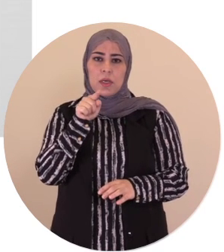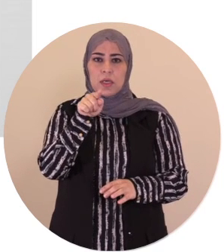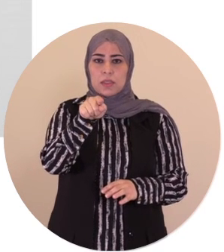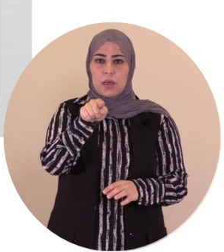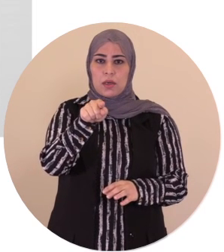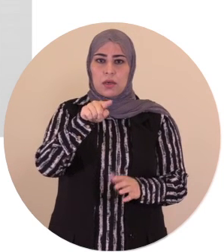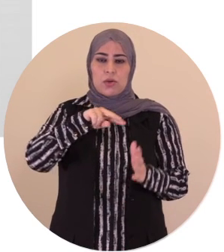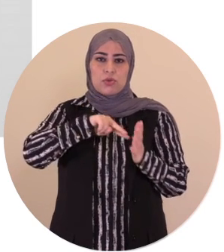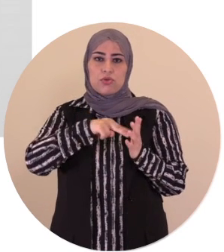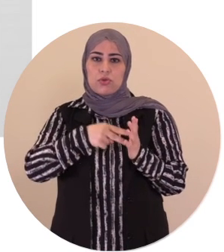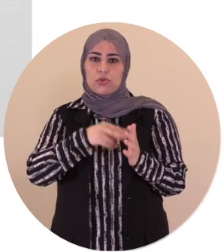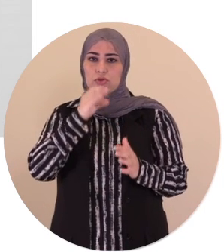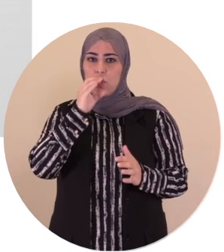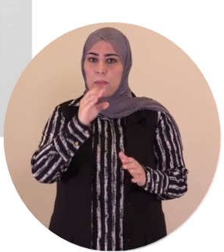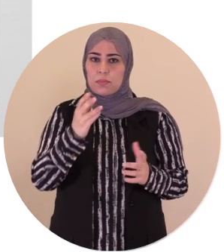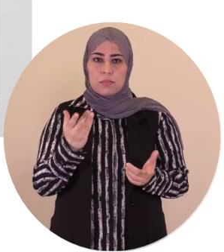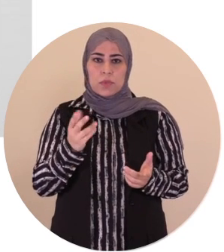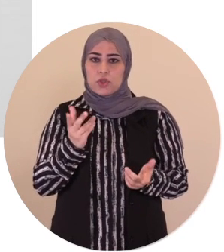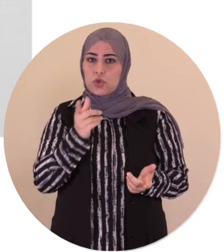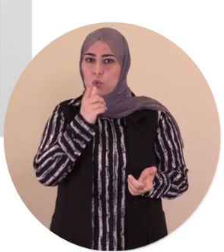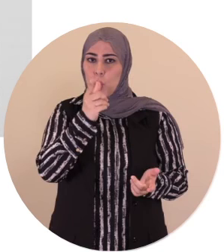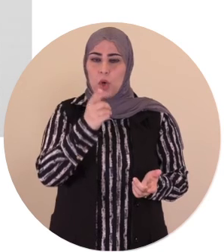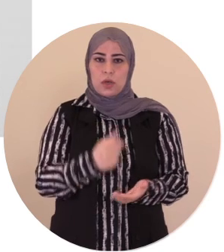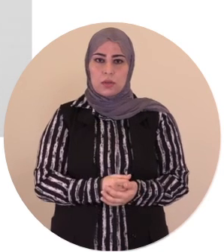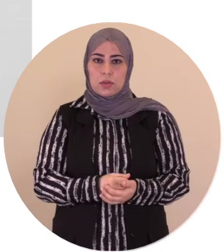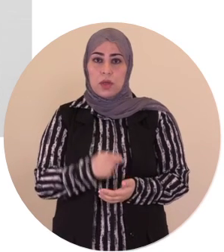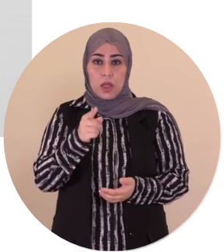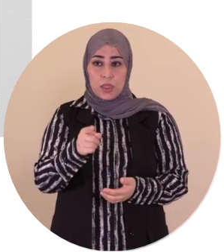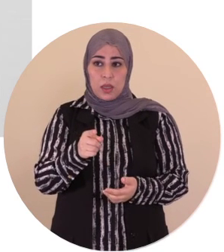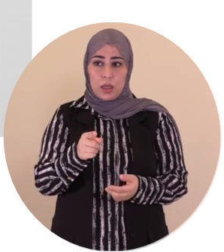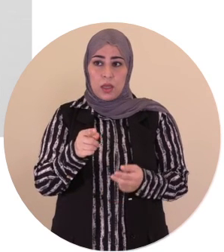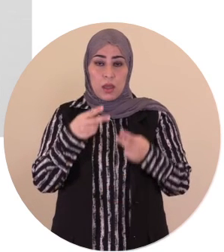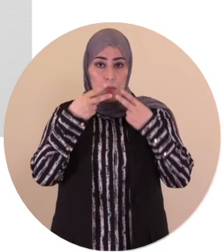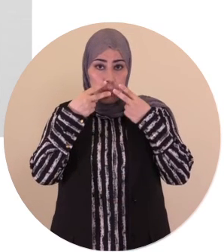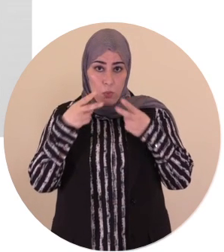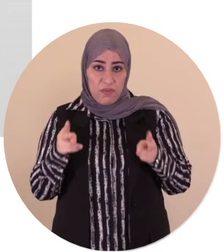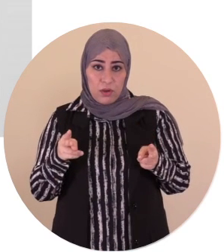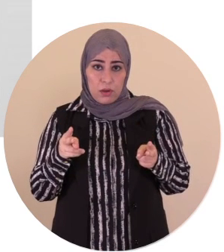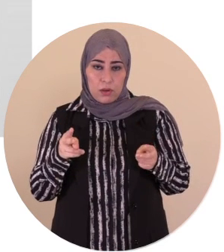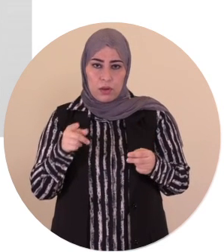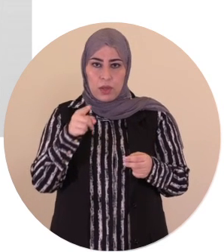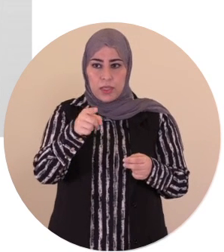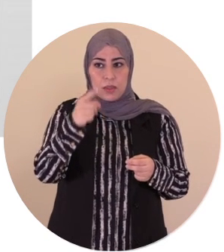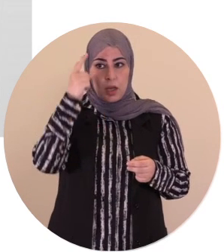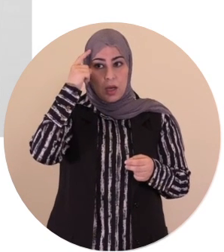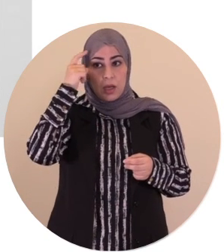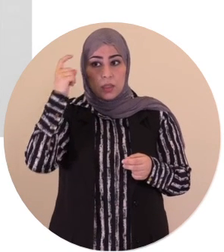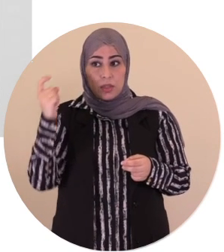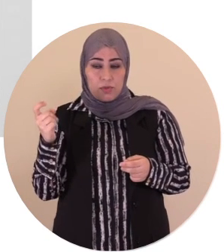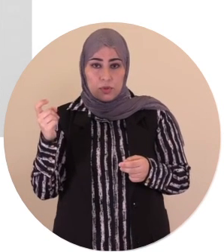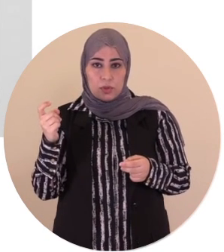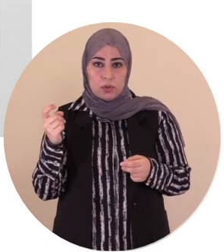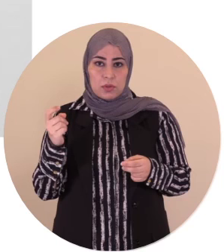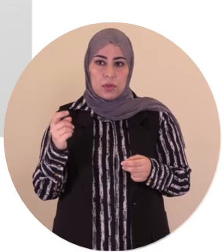respond? You're either going to agree, disagree, give your opinion, state difficulties and problems facing these